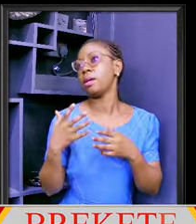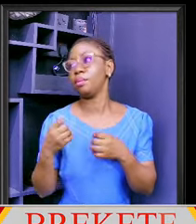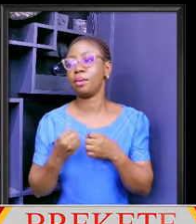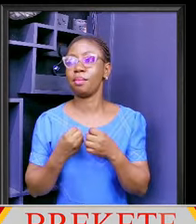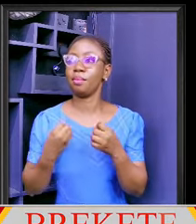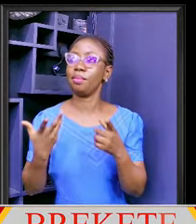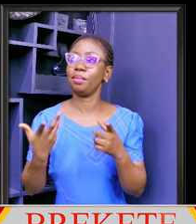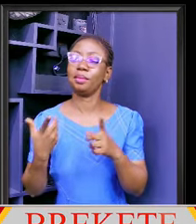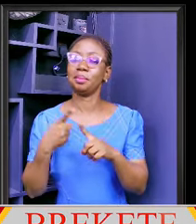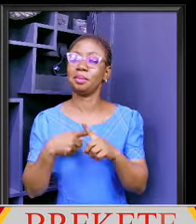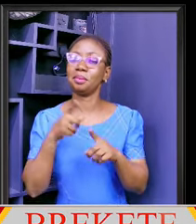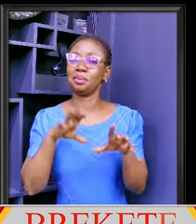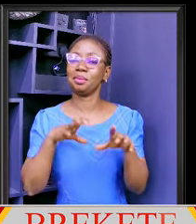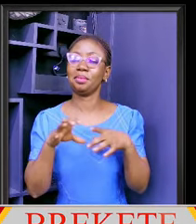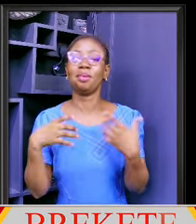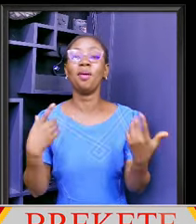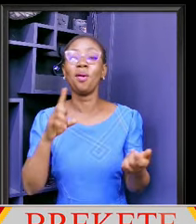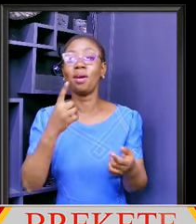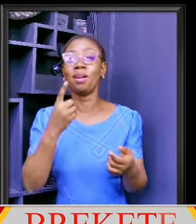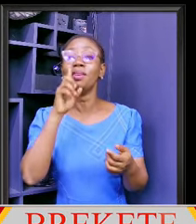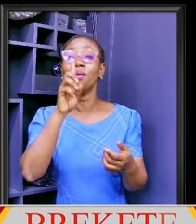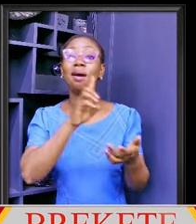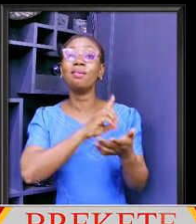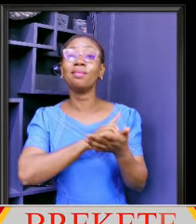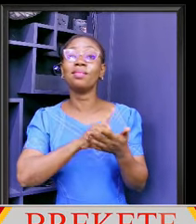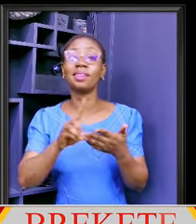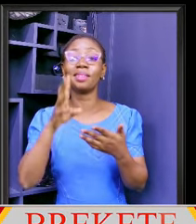Okay, they go. You